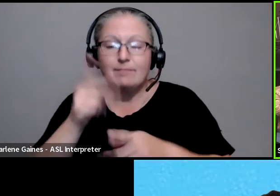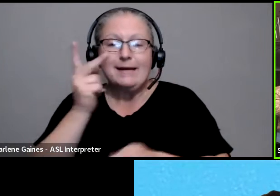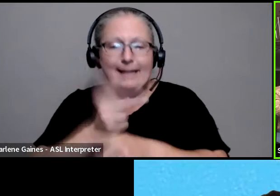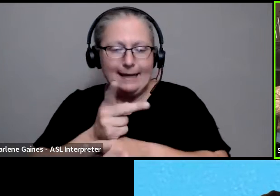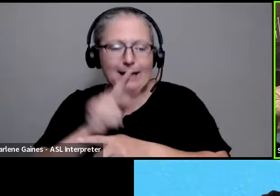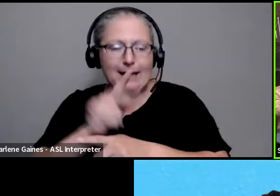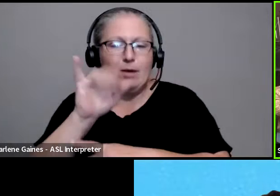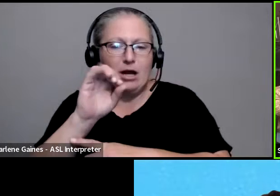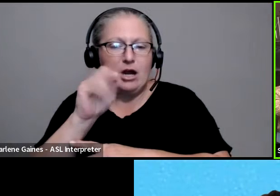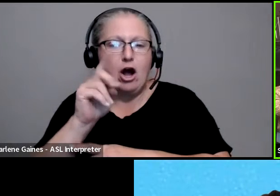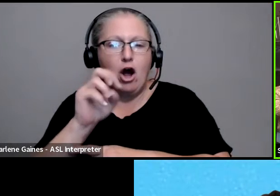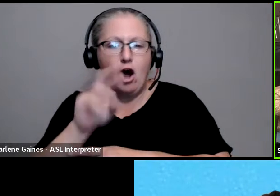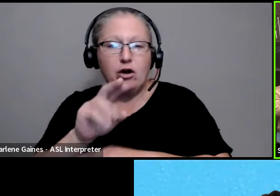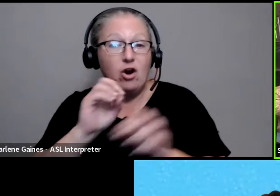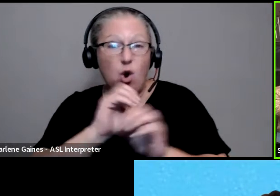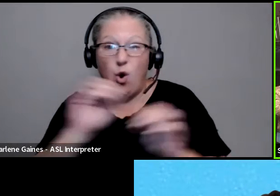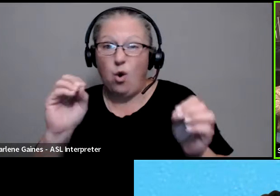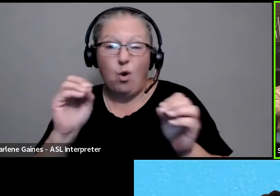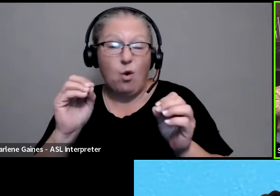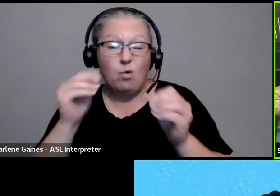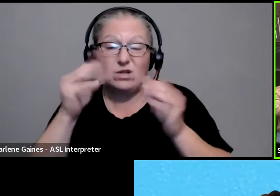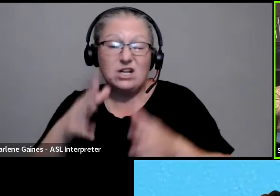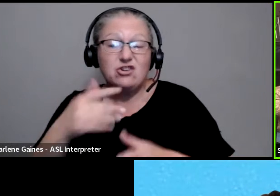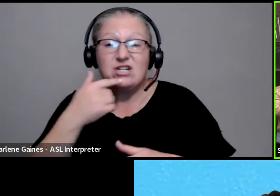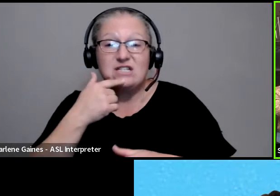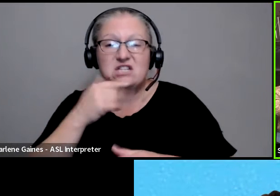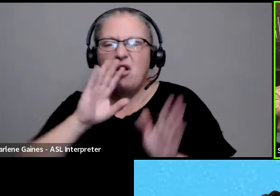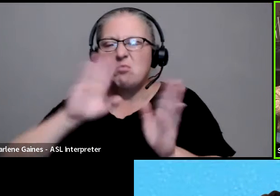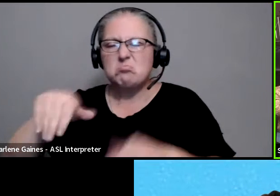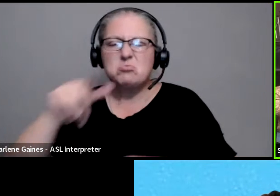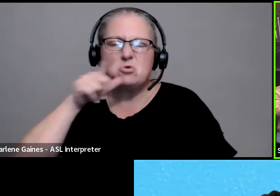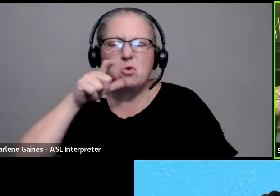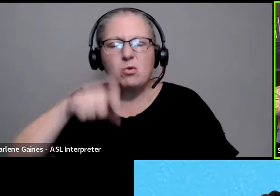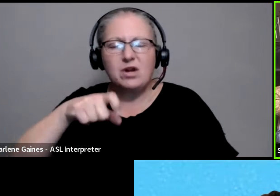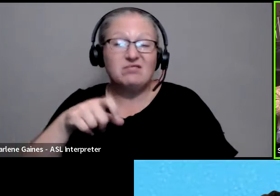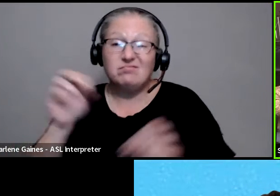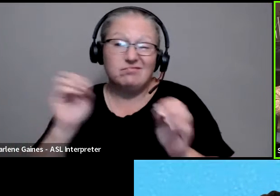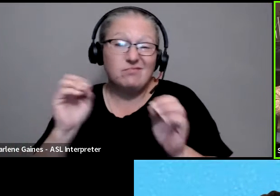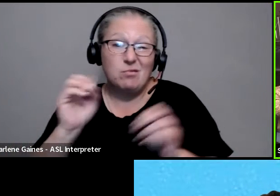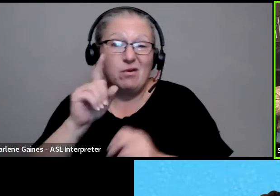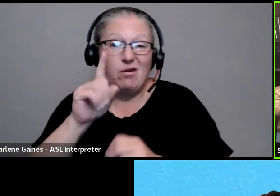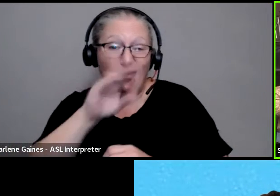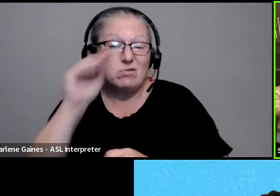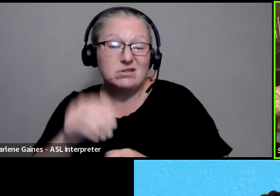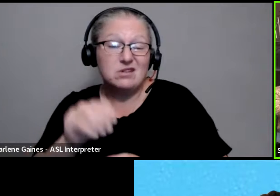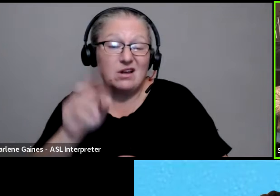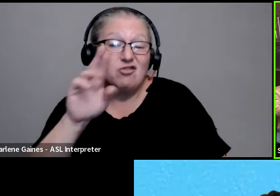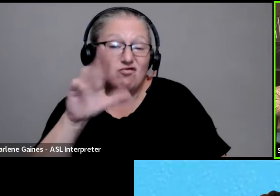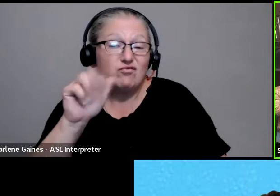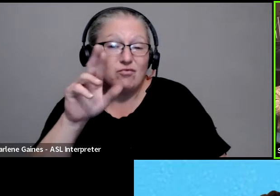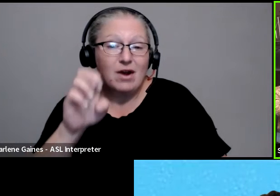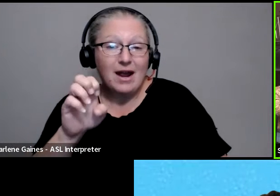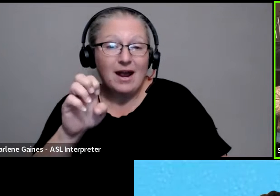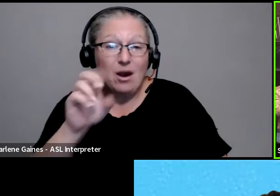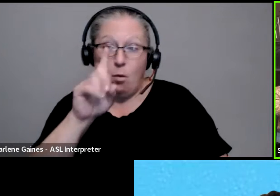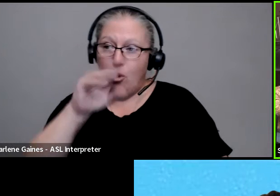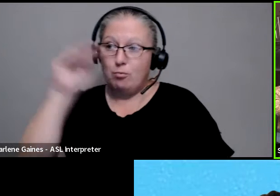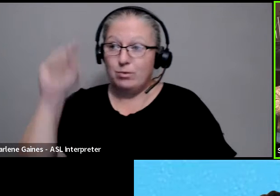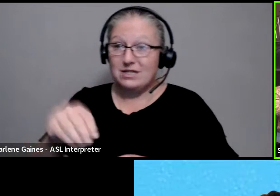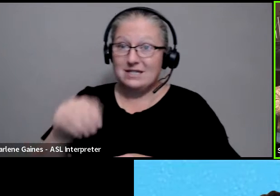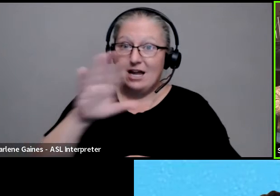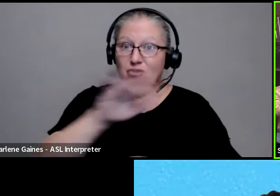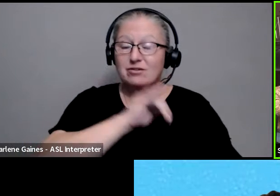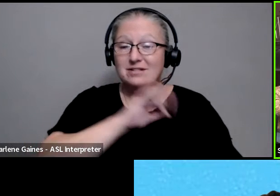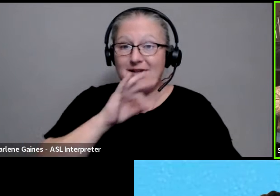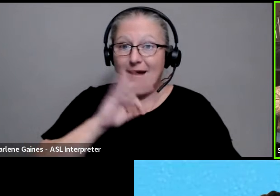was nobody that said, I think we're fine without it. And so I think it's very rare when you have 100% of your